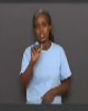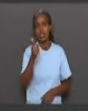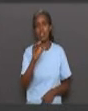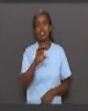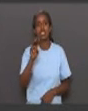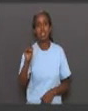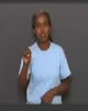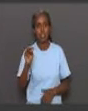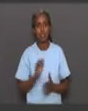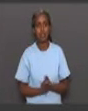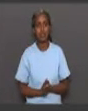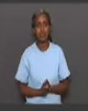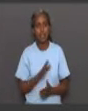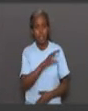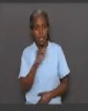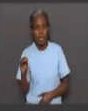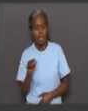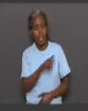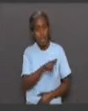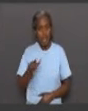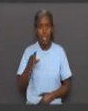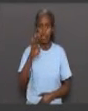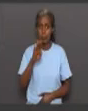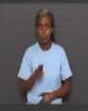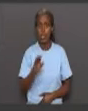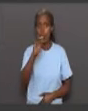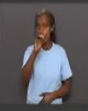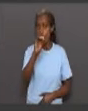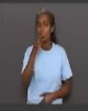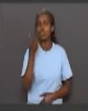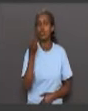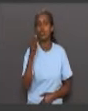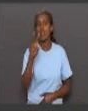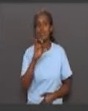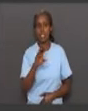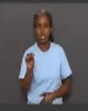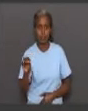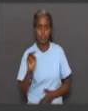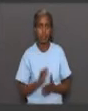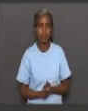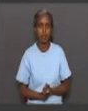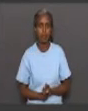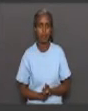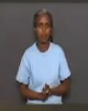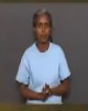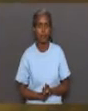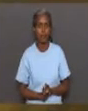is 10 centimeters. And line BO is 12